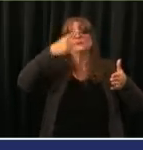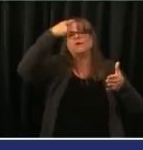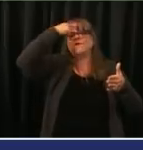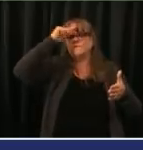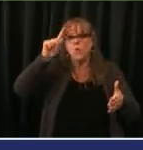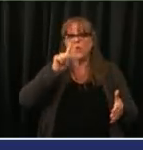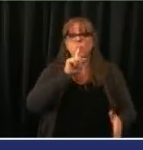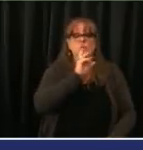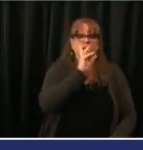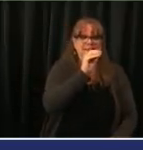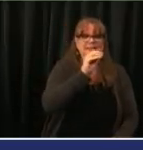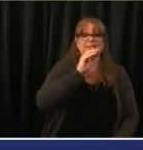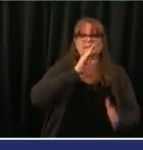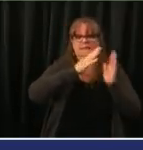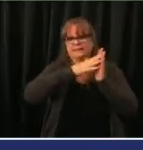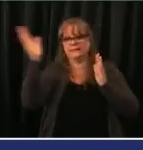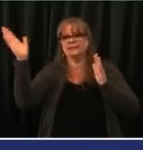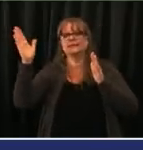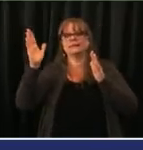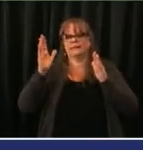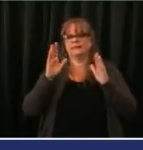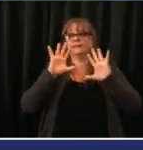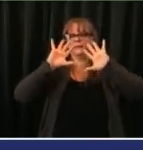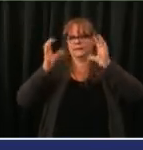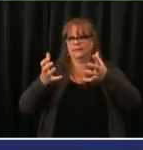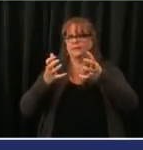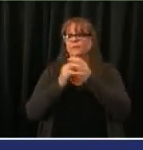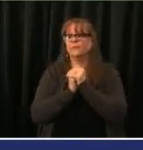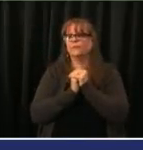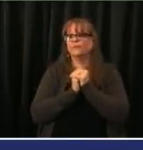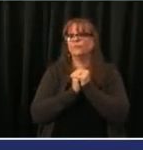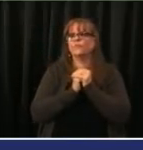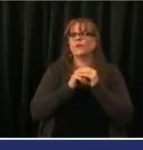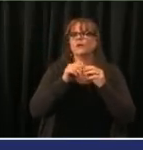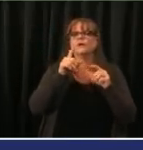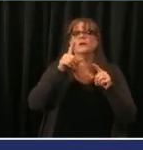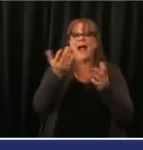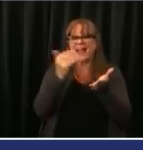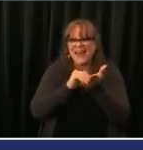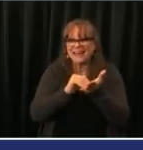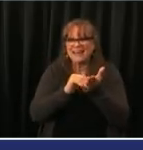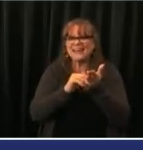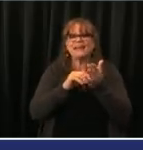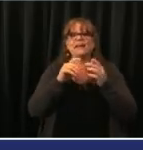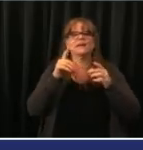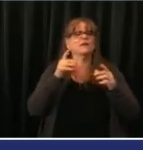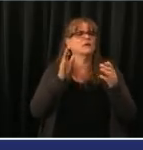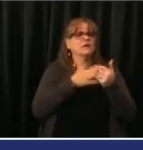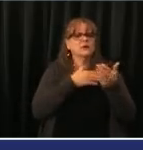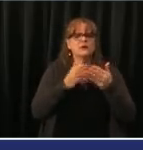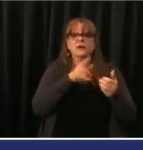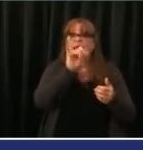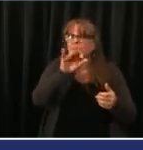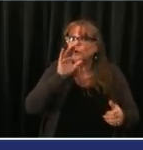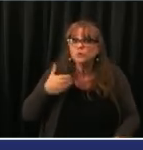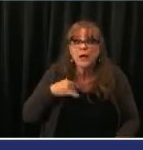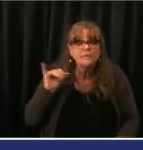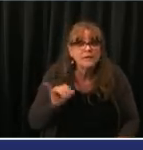be randomized. There's not preference based on who your provider is or who your insurance is. Everybody's equal access.